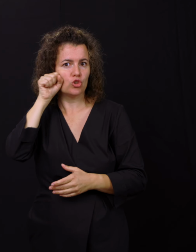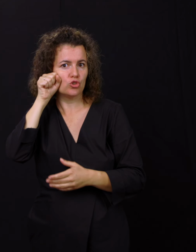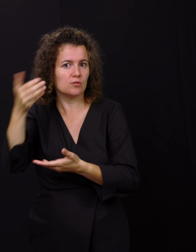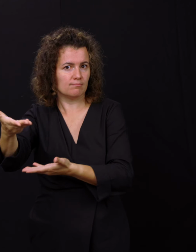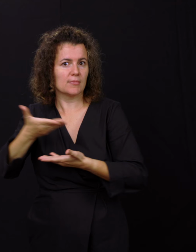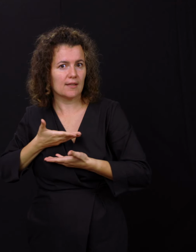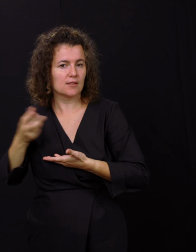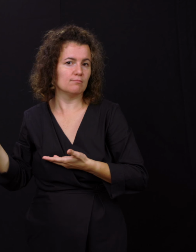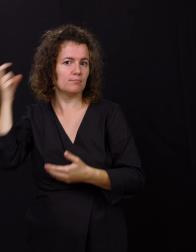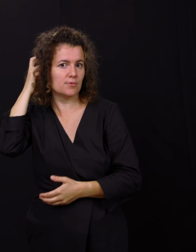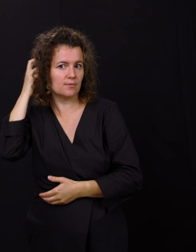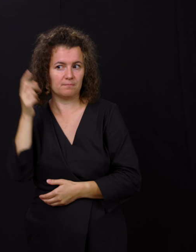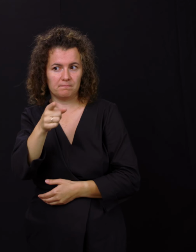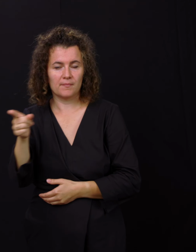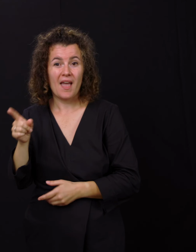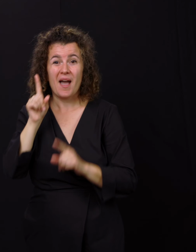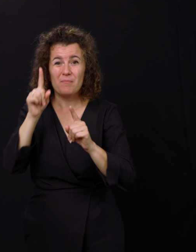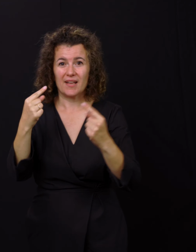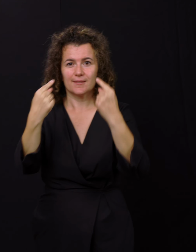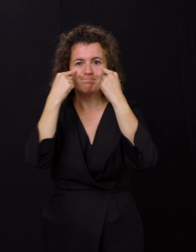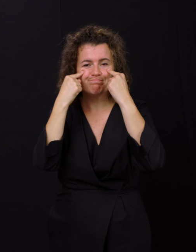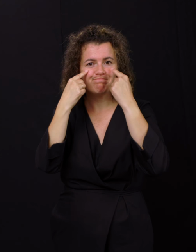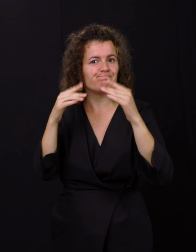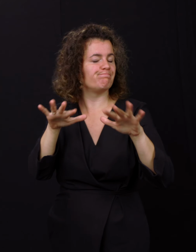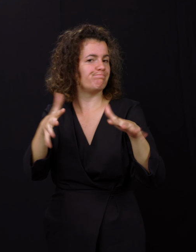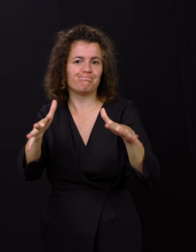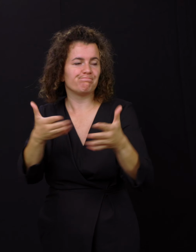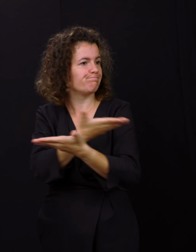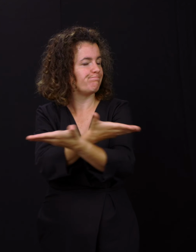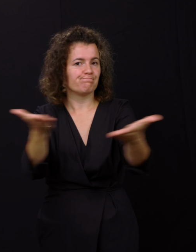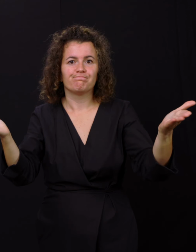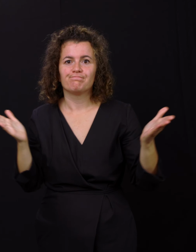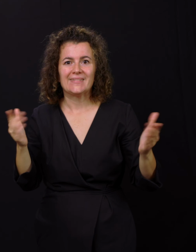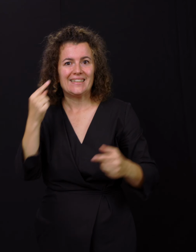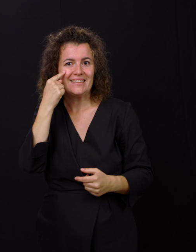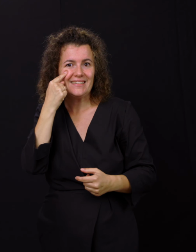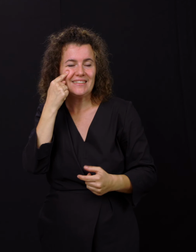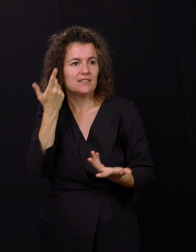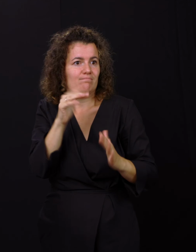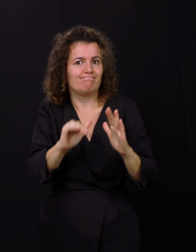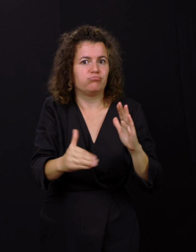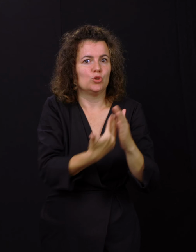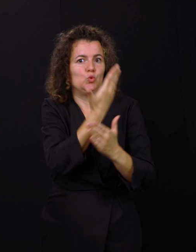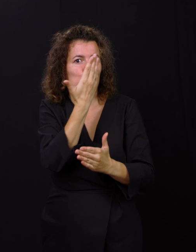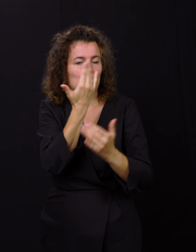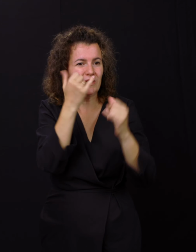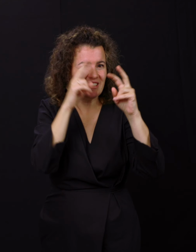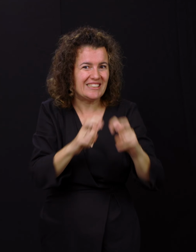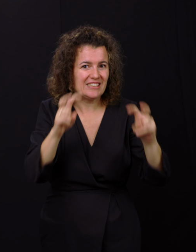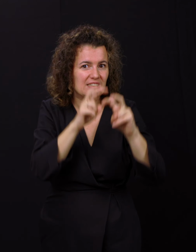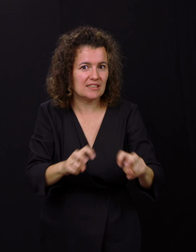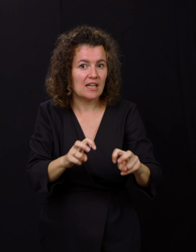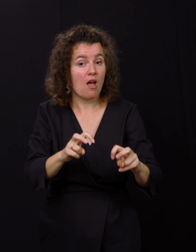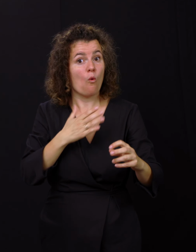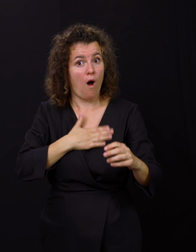vision. That's still a goal that has not yet been met. It's an unmet medical need in the world, and it's a highly ambitious